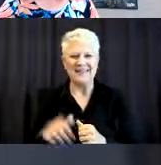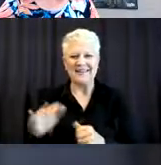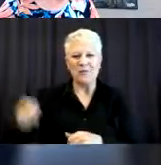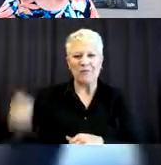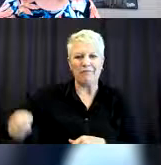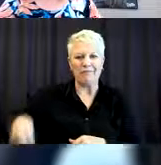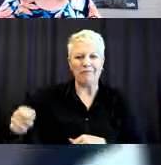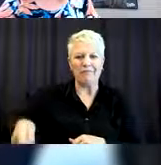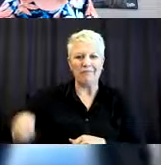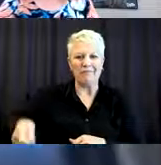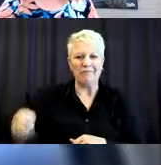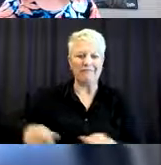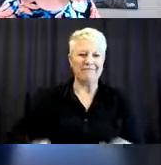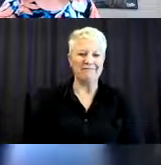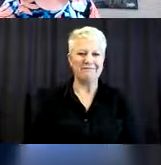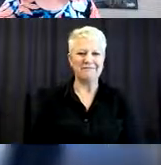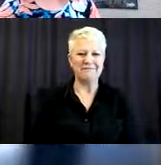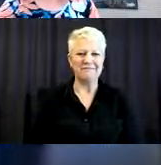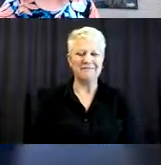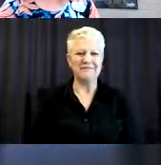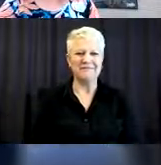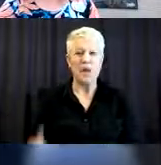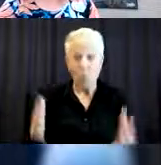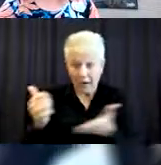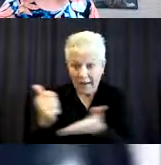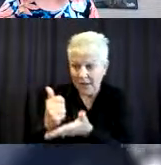after. Do you want to help?